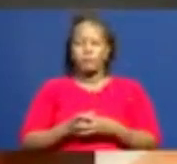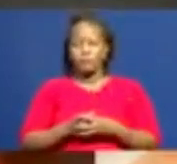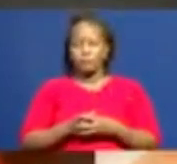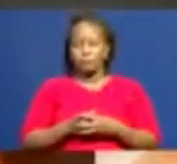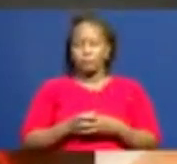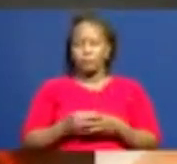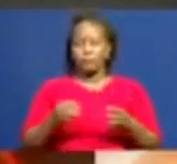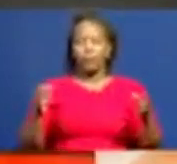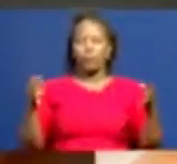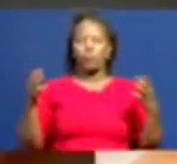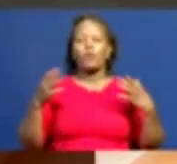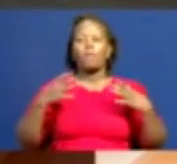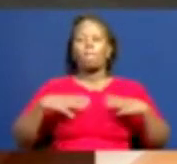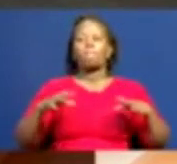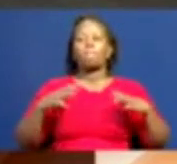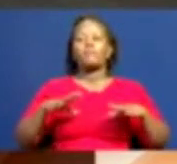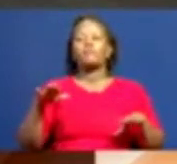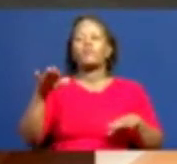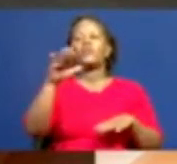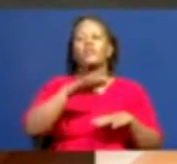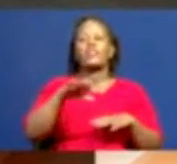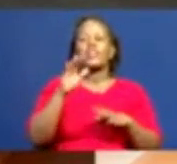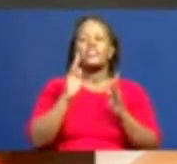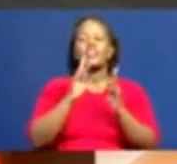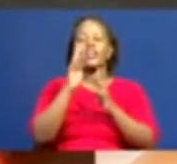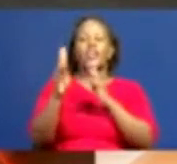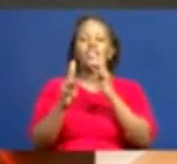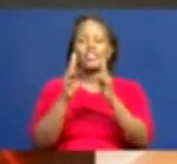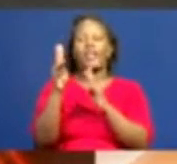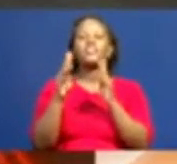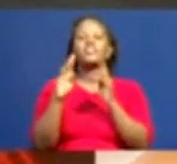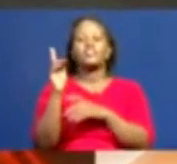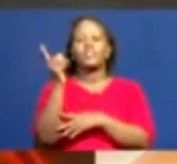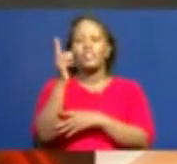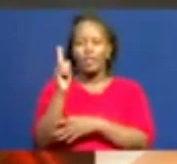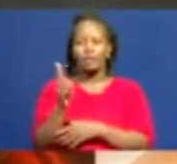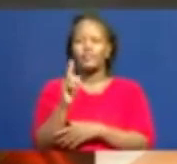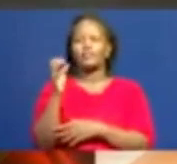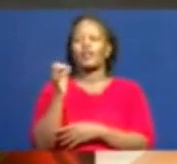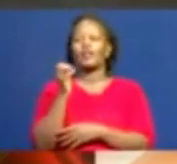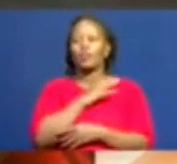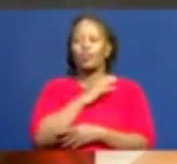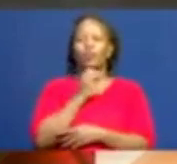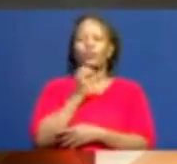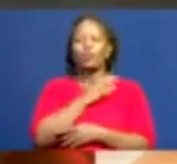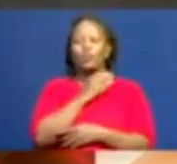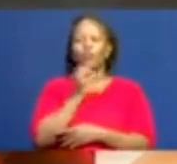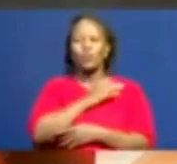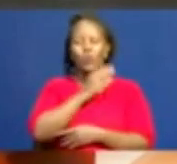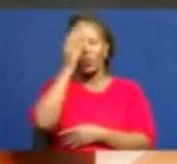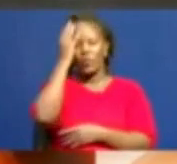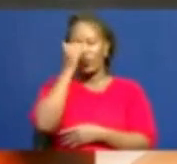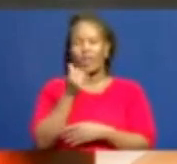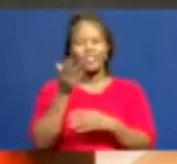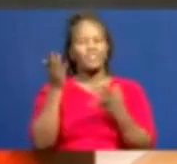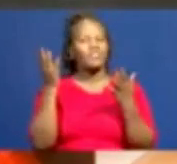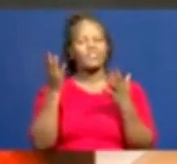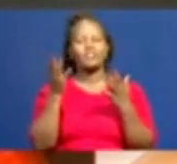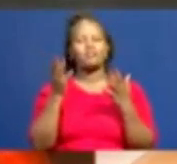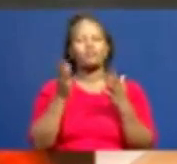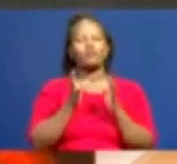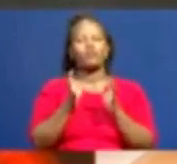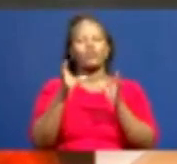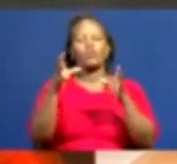Residents of Njiru area in Kasarani Constituency, Nairobi, are crying foul over alleged extortion by